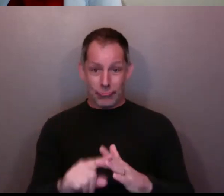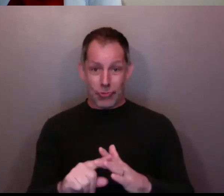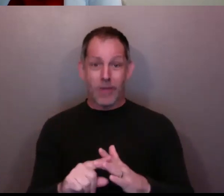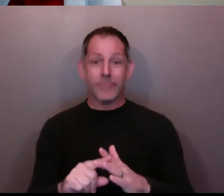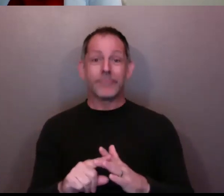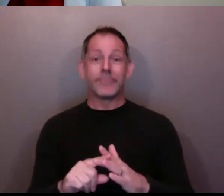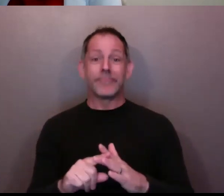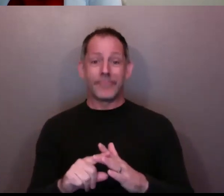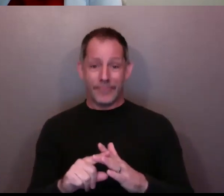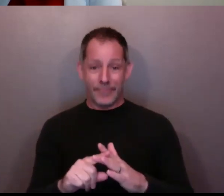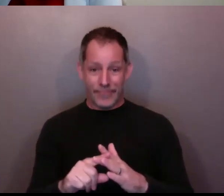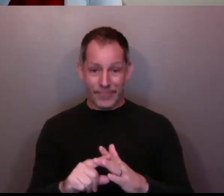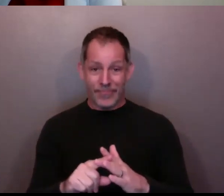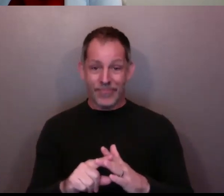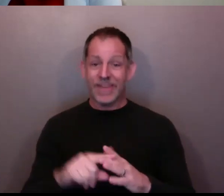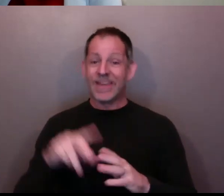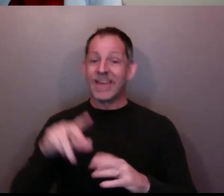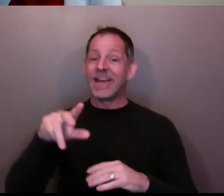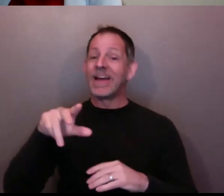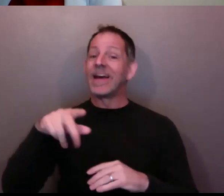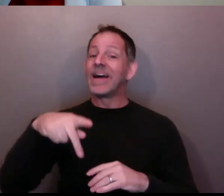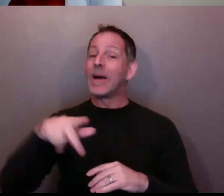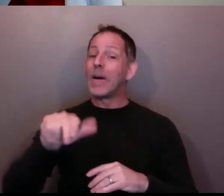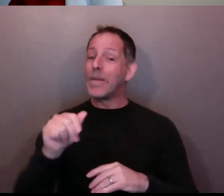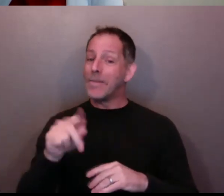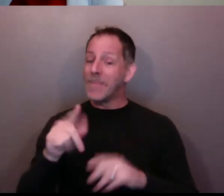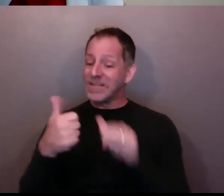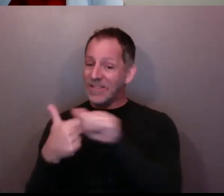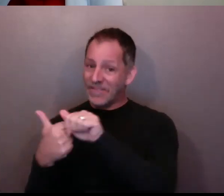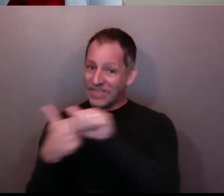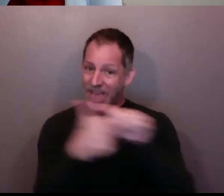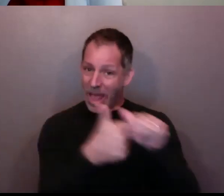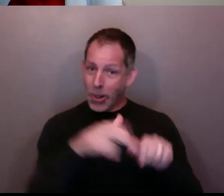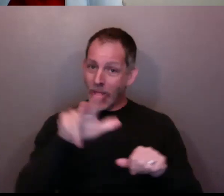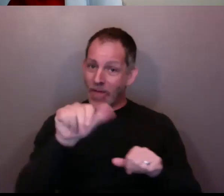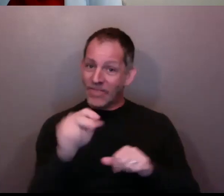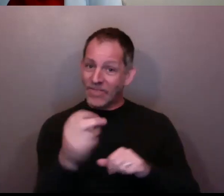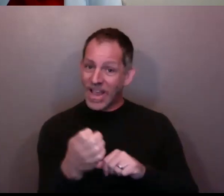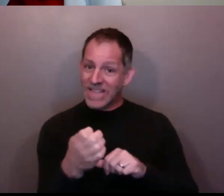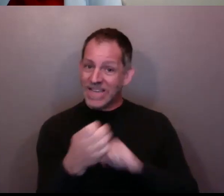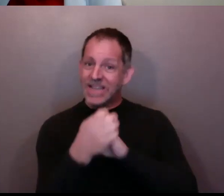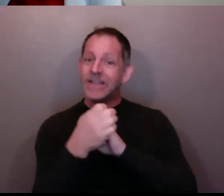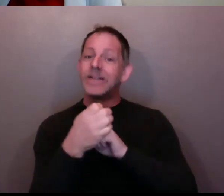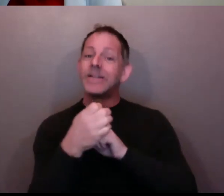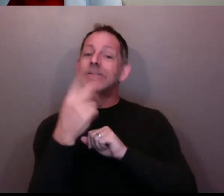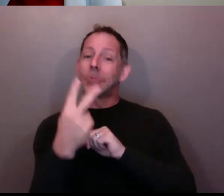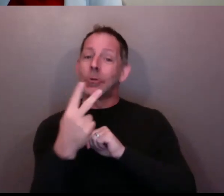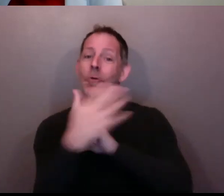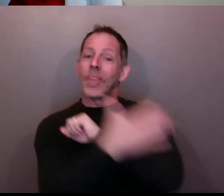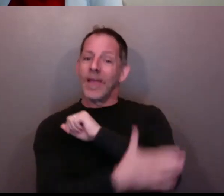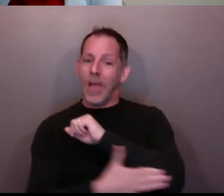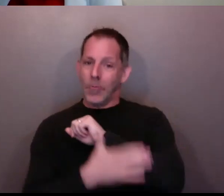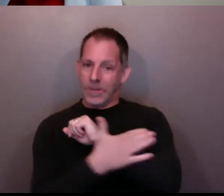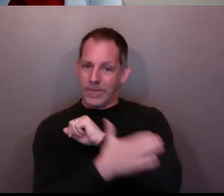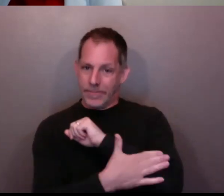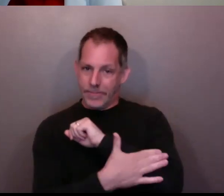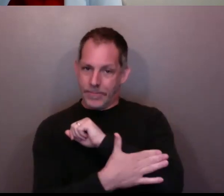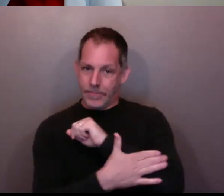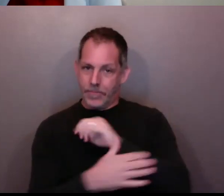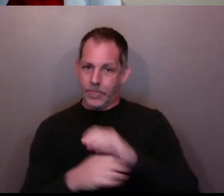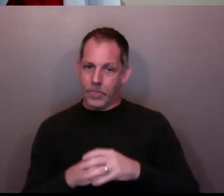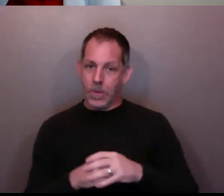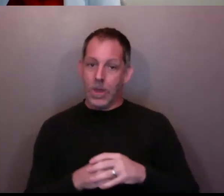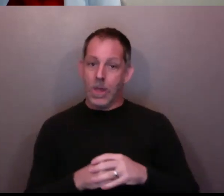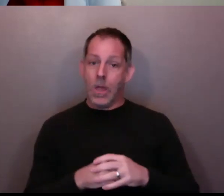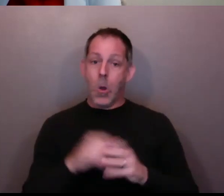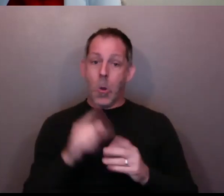those visitations that are afforded in the plan beginning Wednesday only take effect in